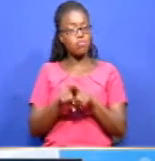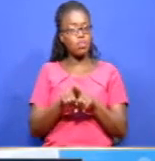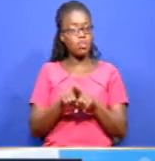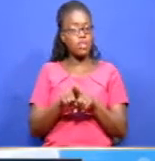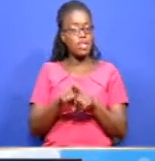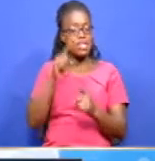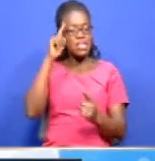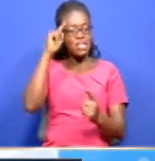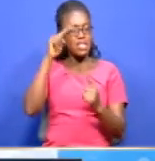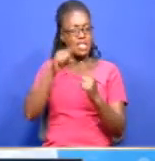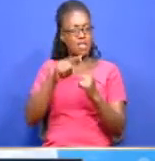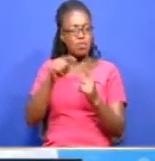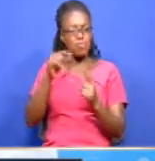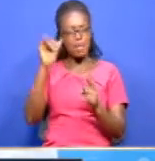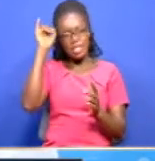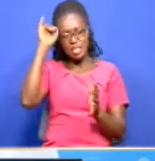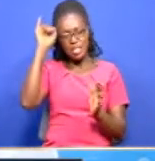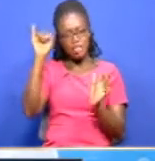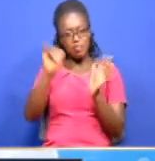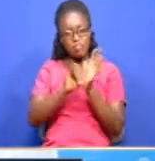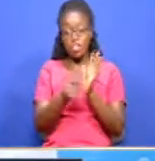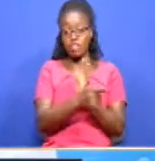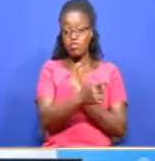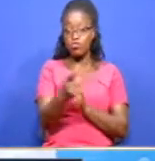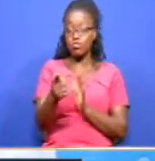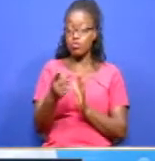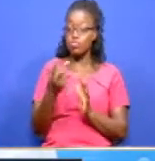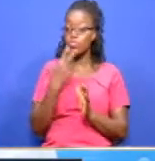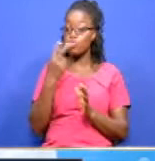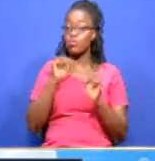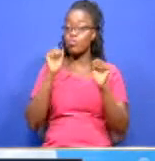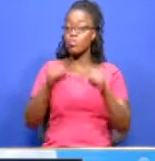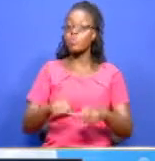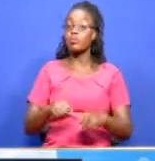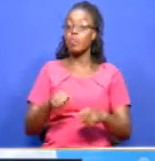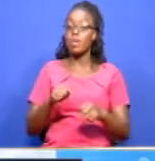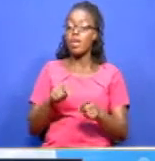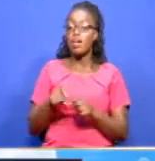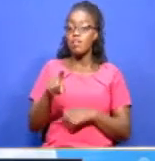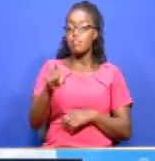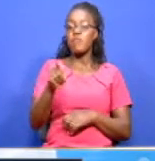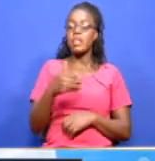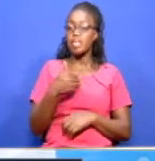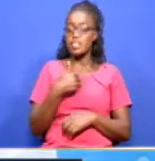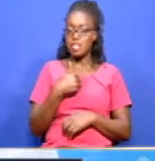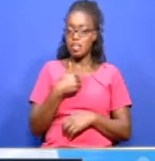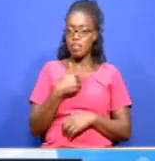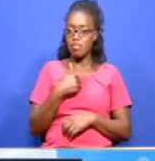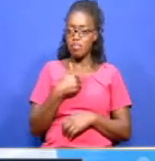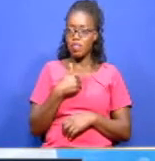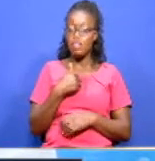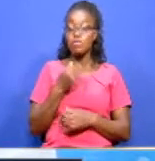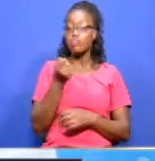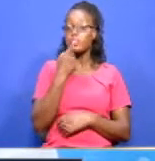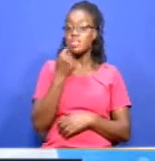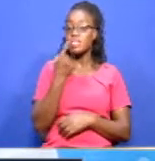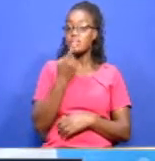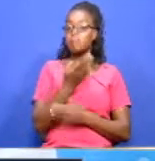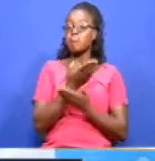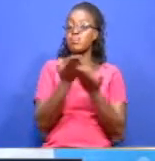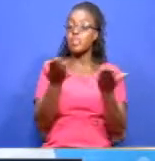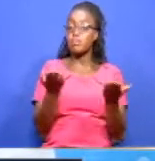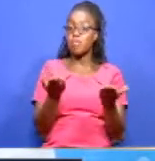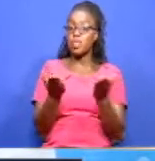aimed at identifying those of us who may be having the virus in order to have them treated and